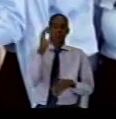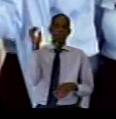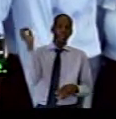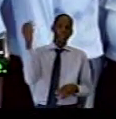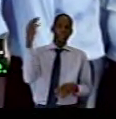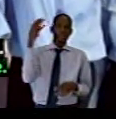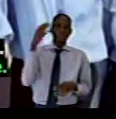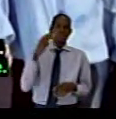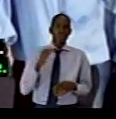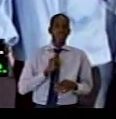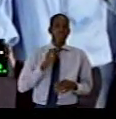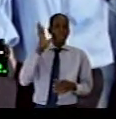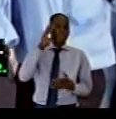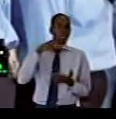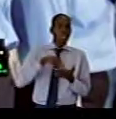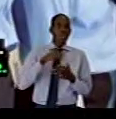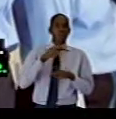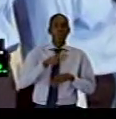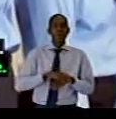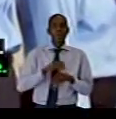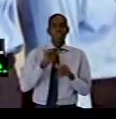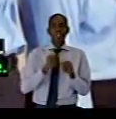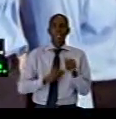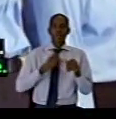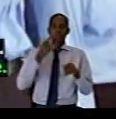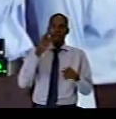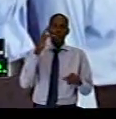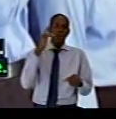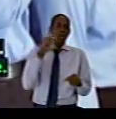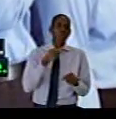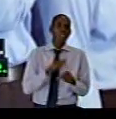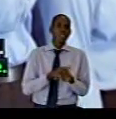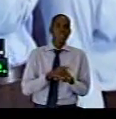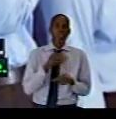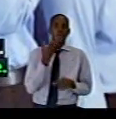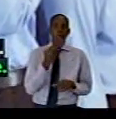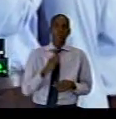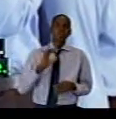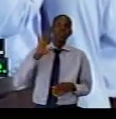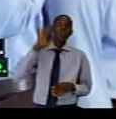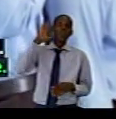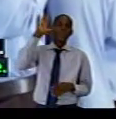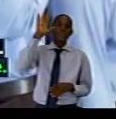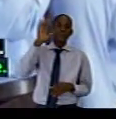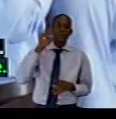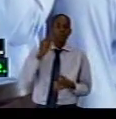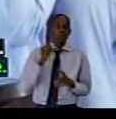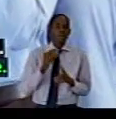sun, I will stand on every promise of your.